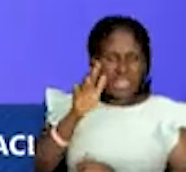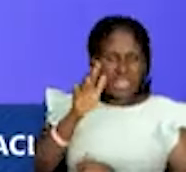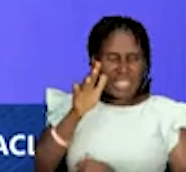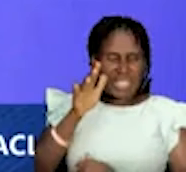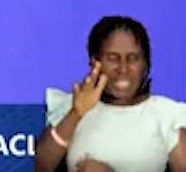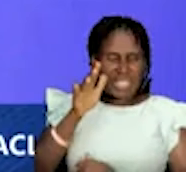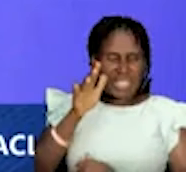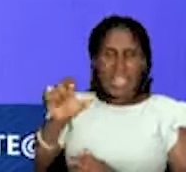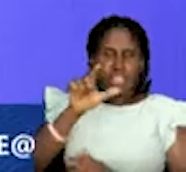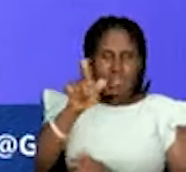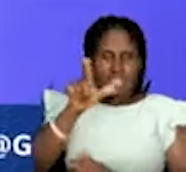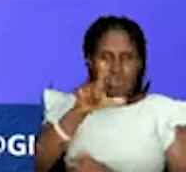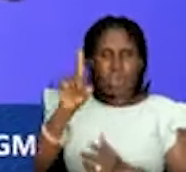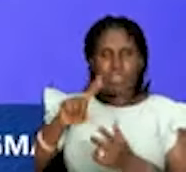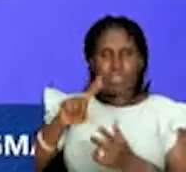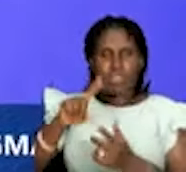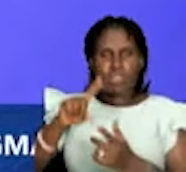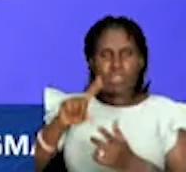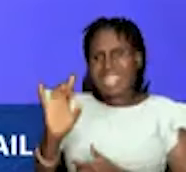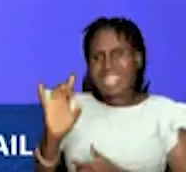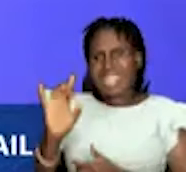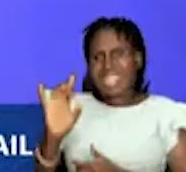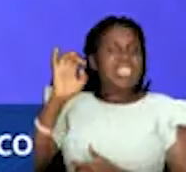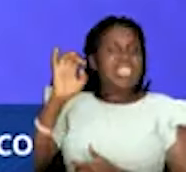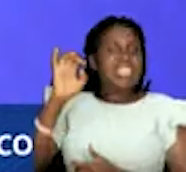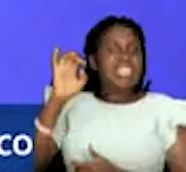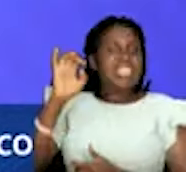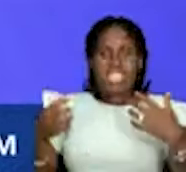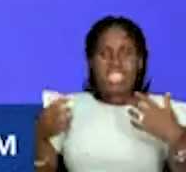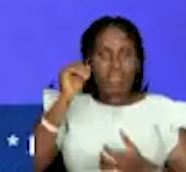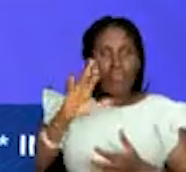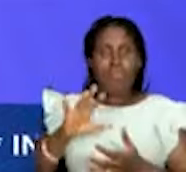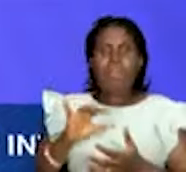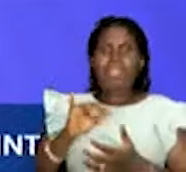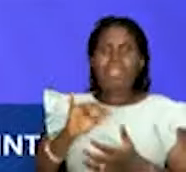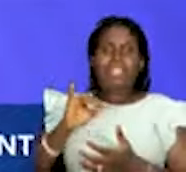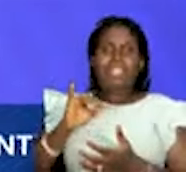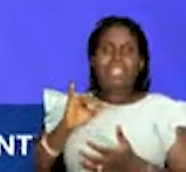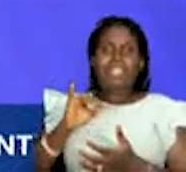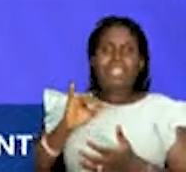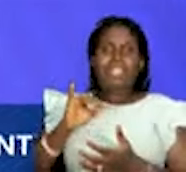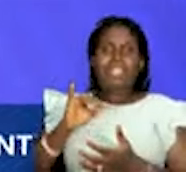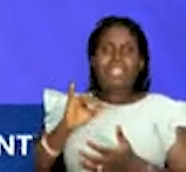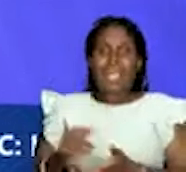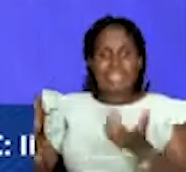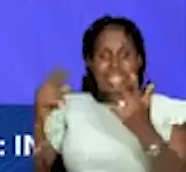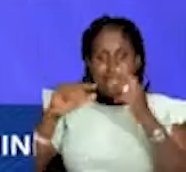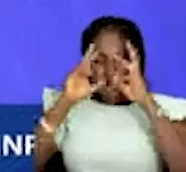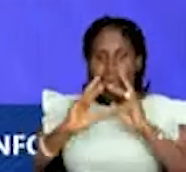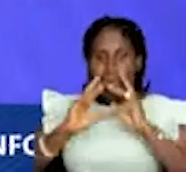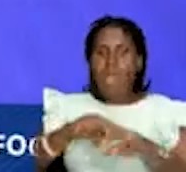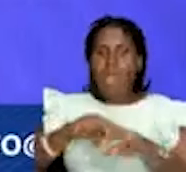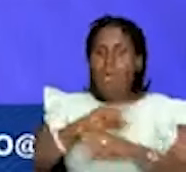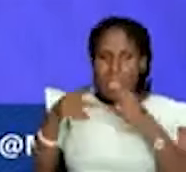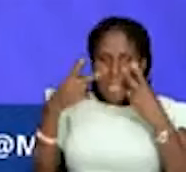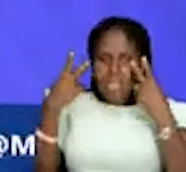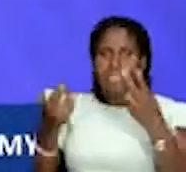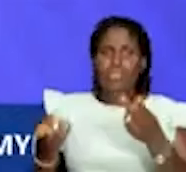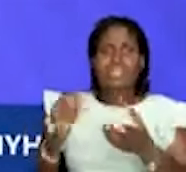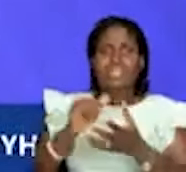to 28, he healed the woman's daughter who came crying. And when they saw that healing, they said, increase our